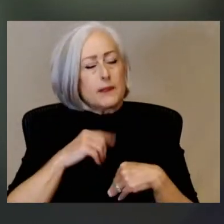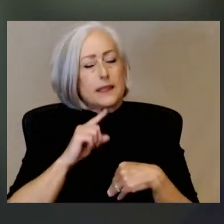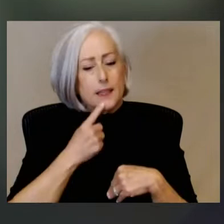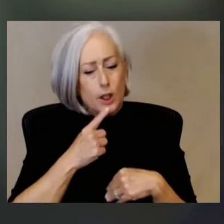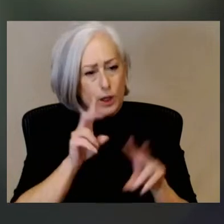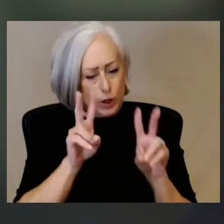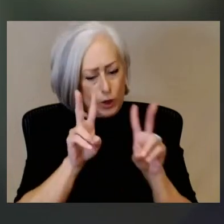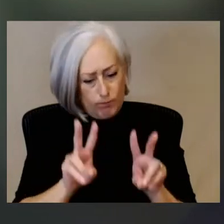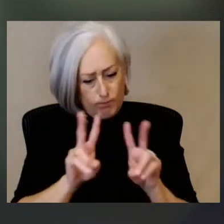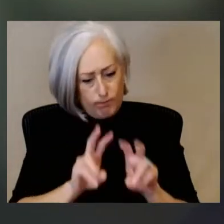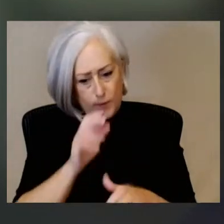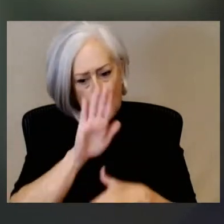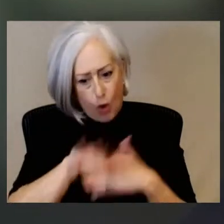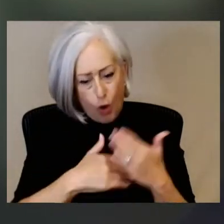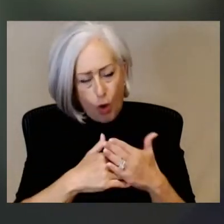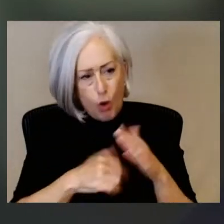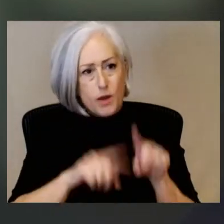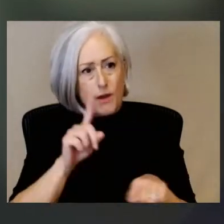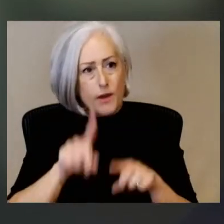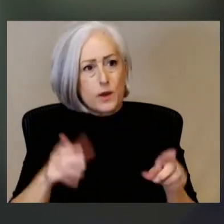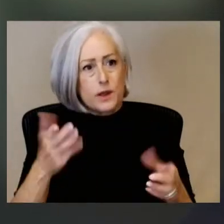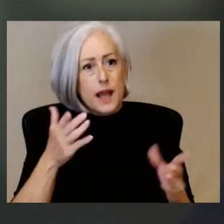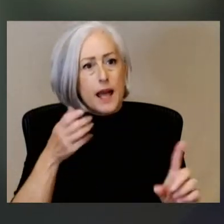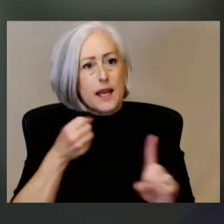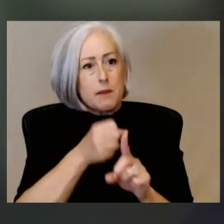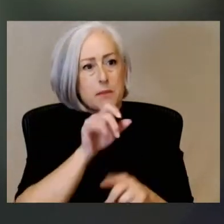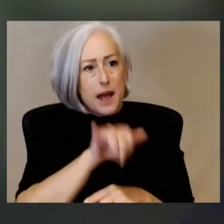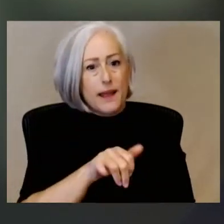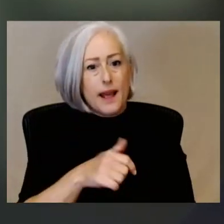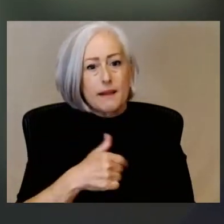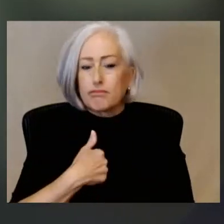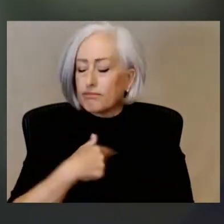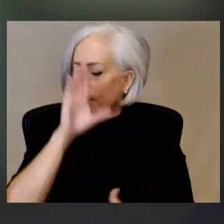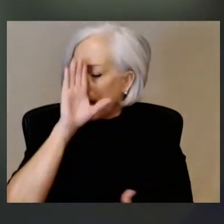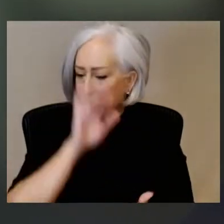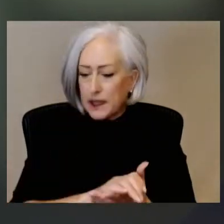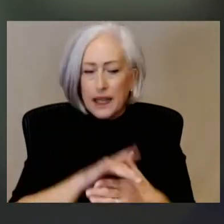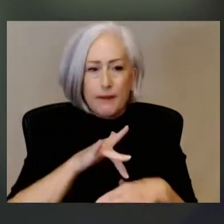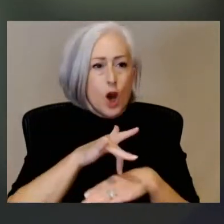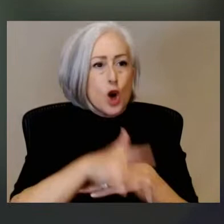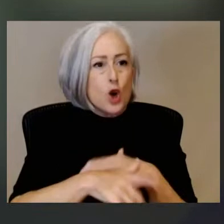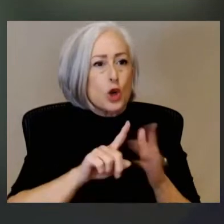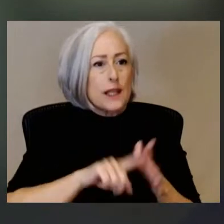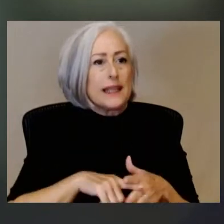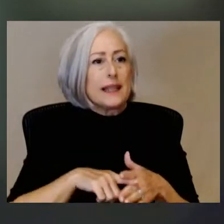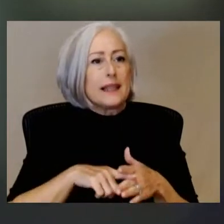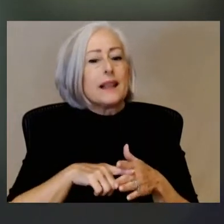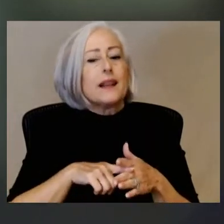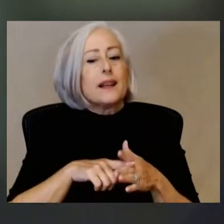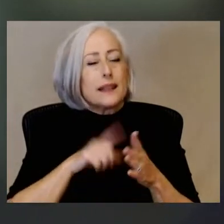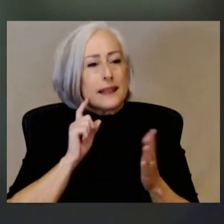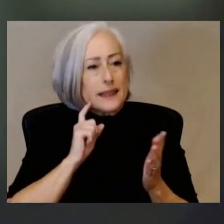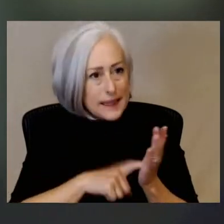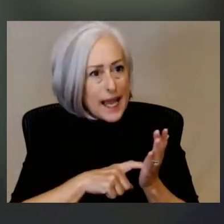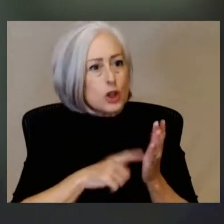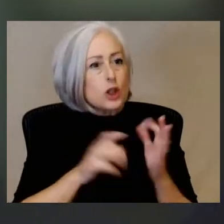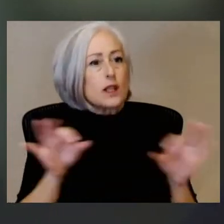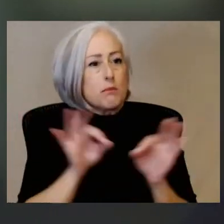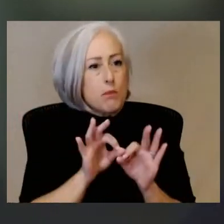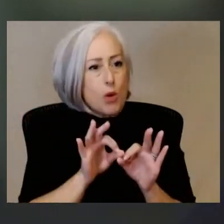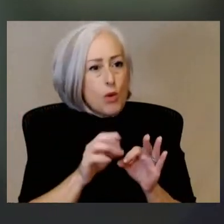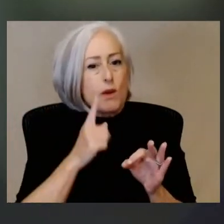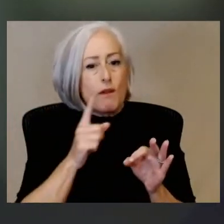that might impact that. I am a believer that early detection matters in quality of